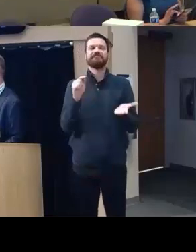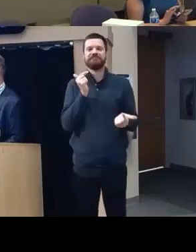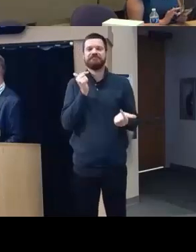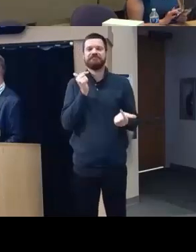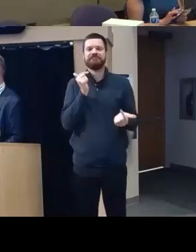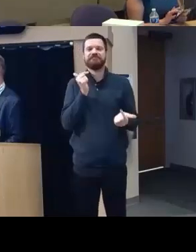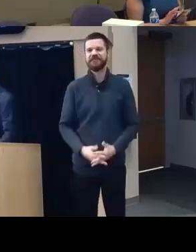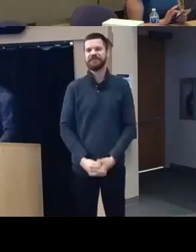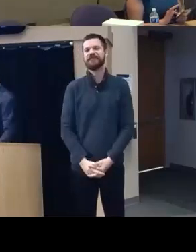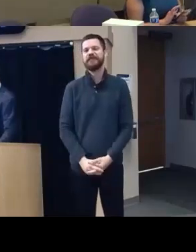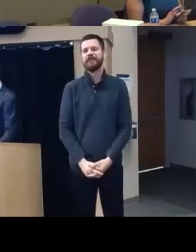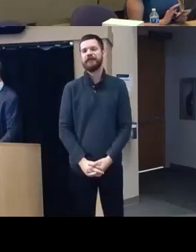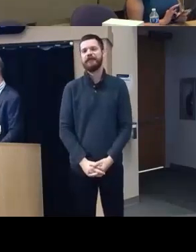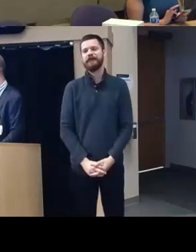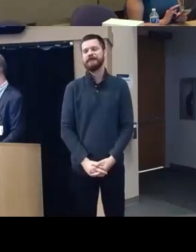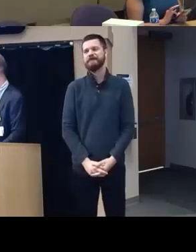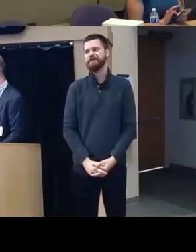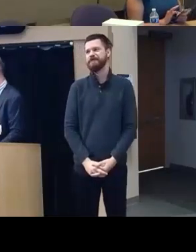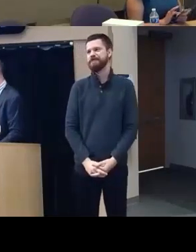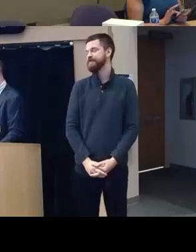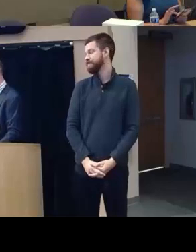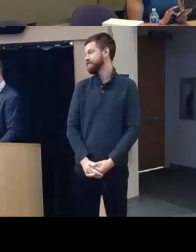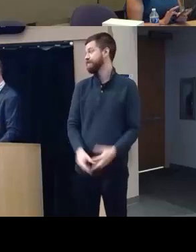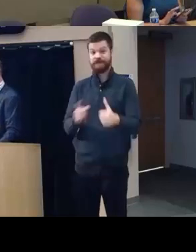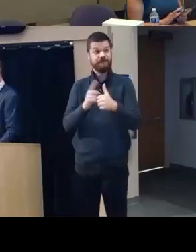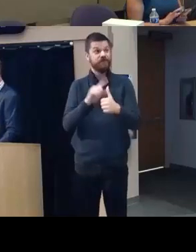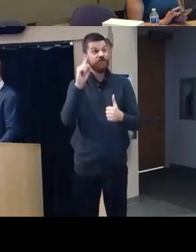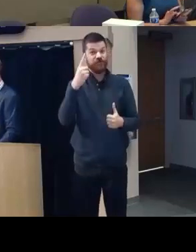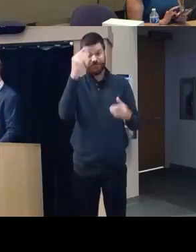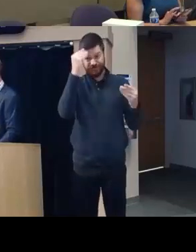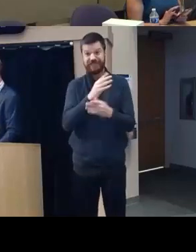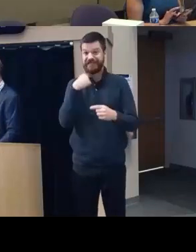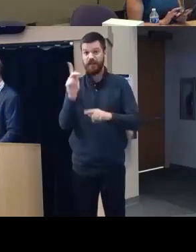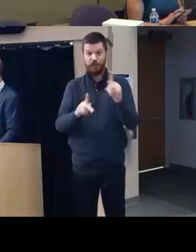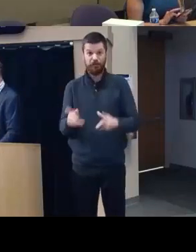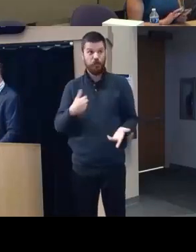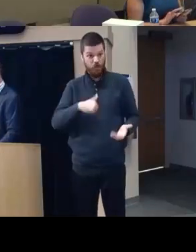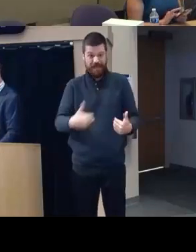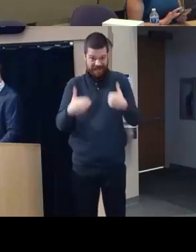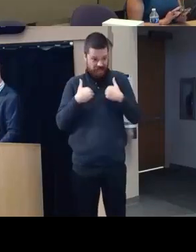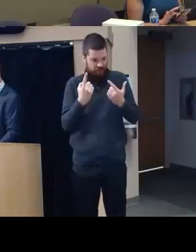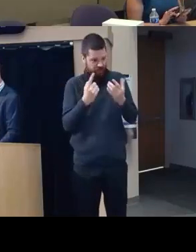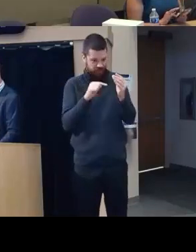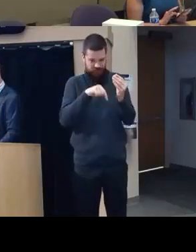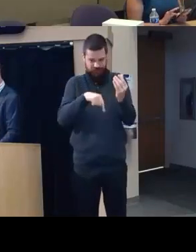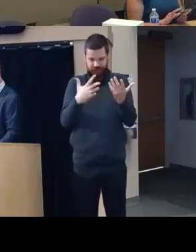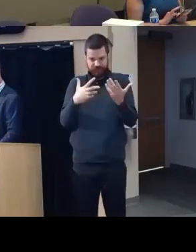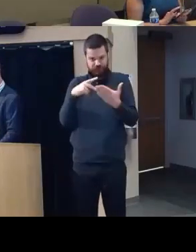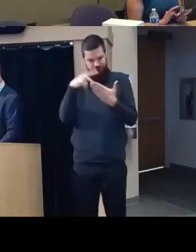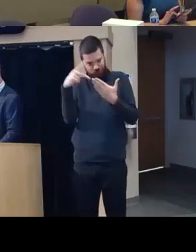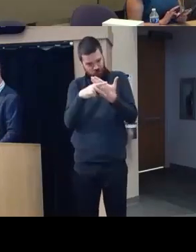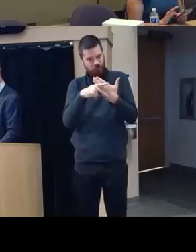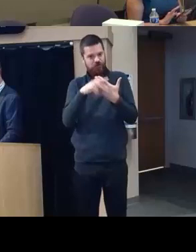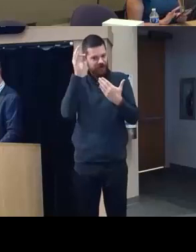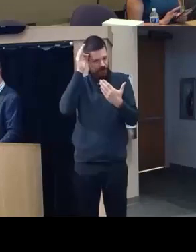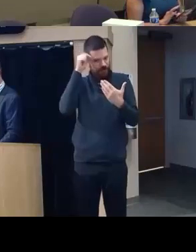So first is let people know that we exist. Let people know that this is something that our department has.